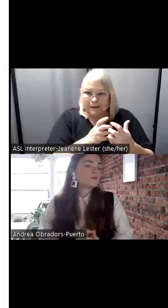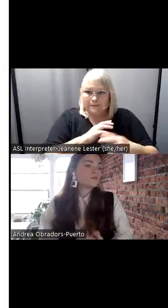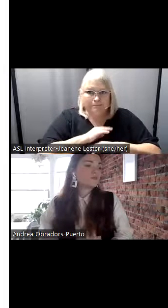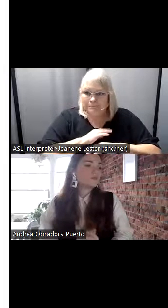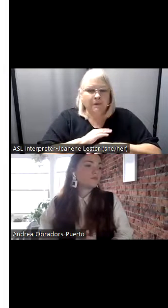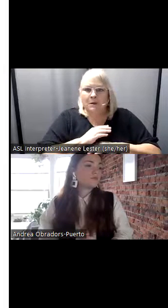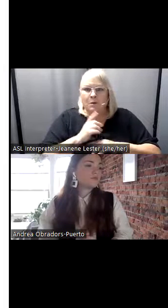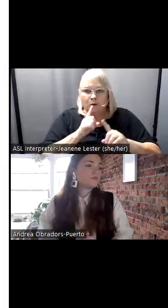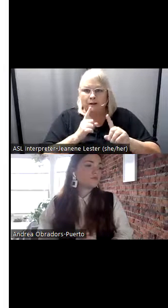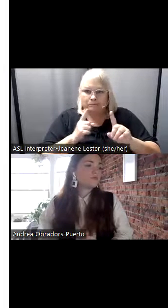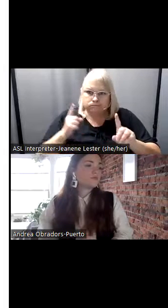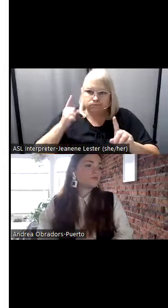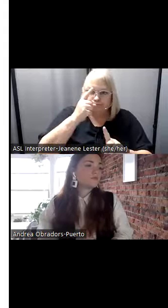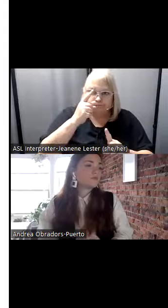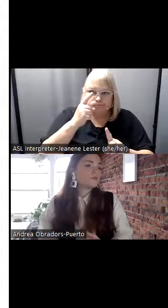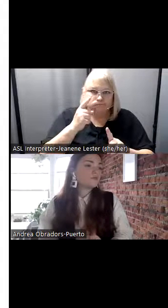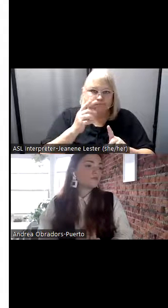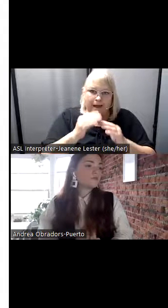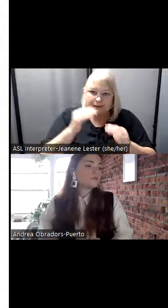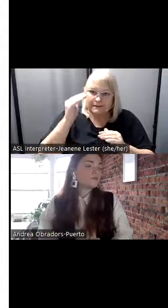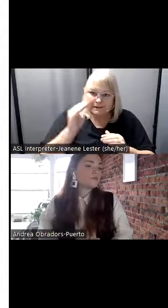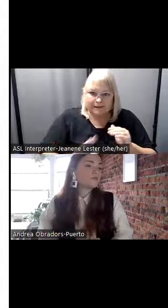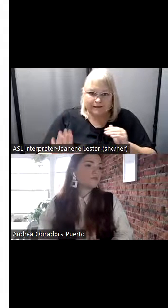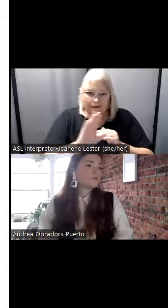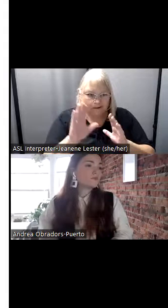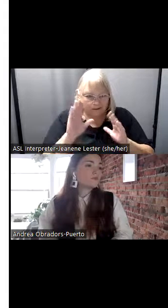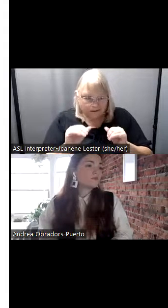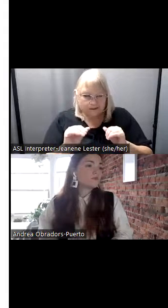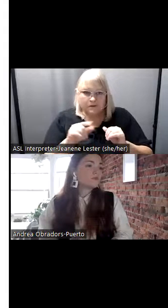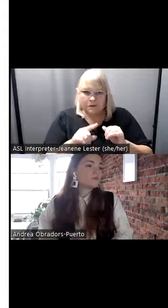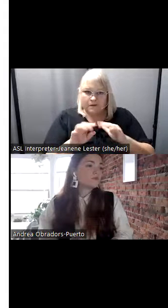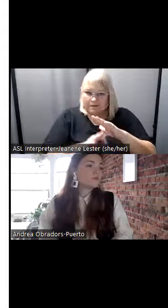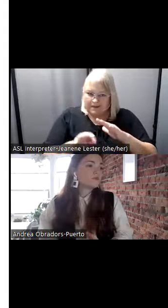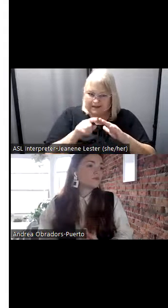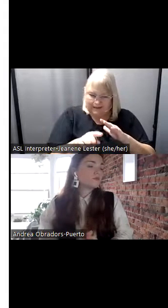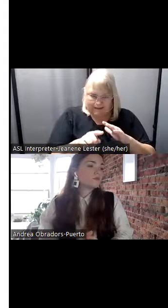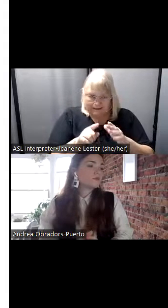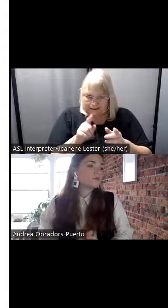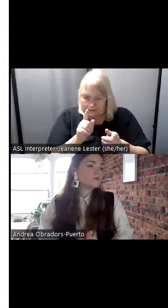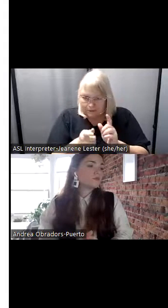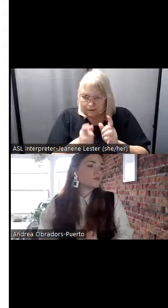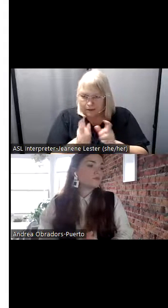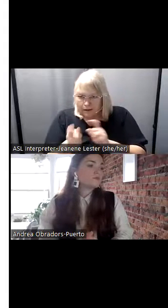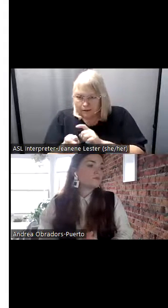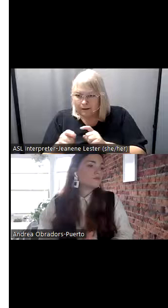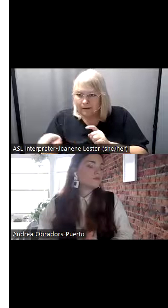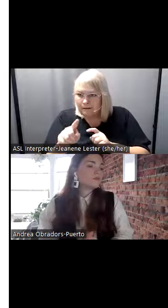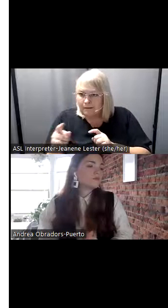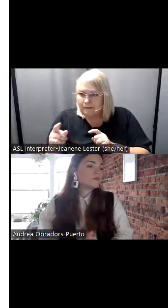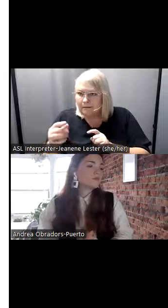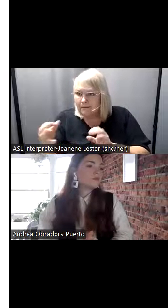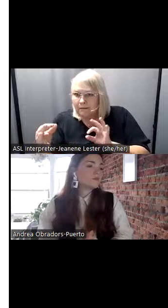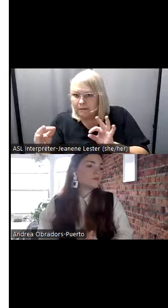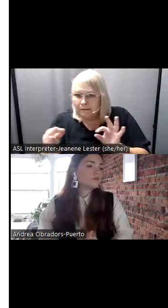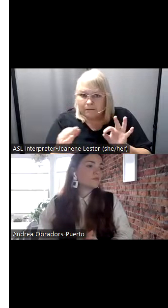So fundamentally, design is the process of translating ideas into reality, right? Individual knowledge and creativity are